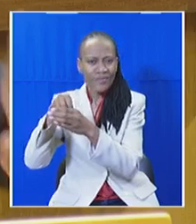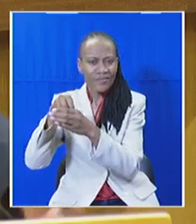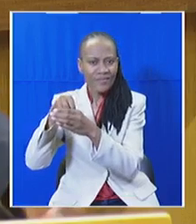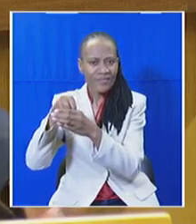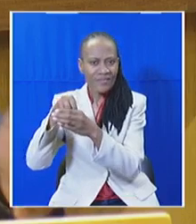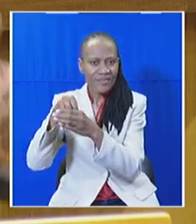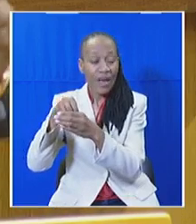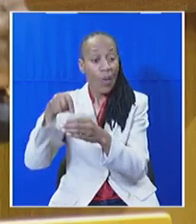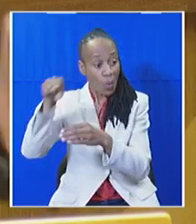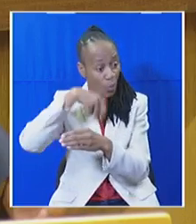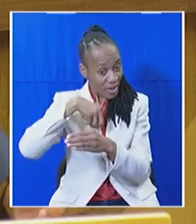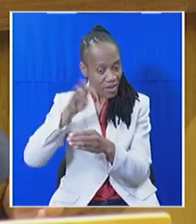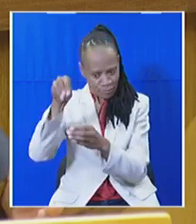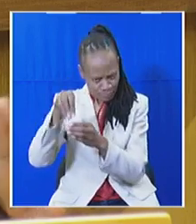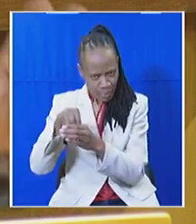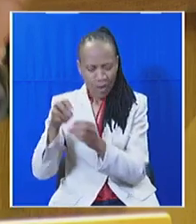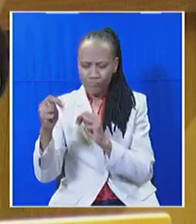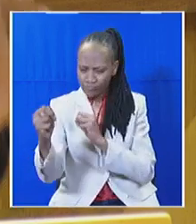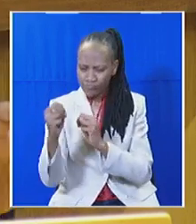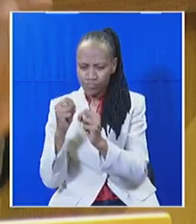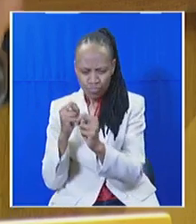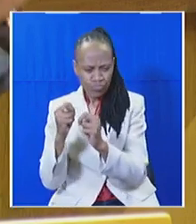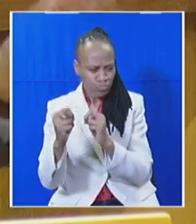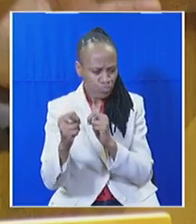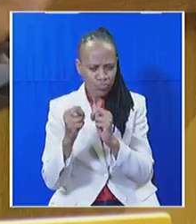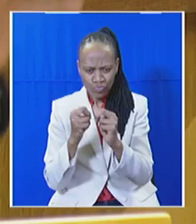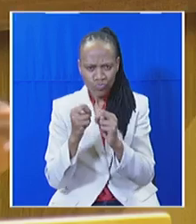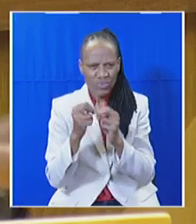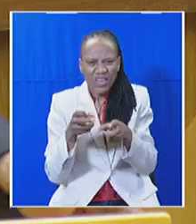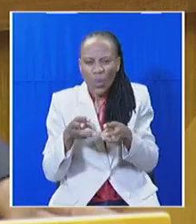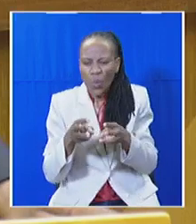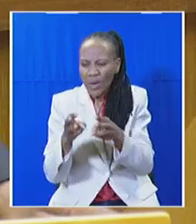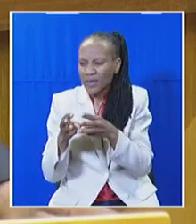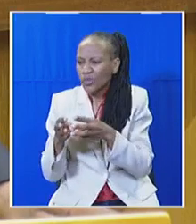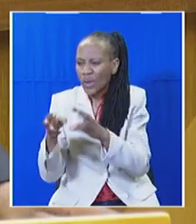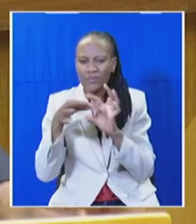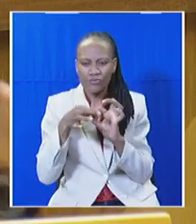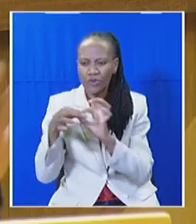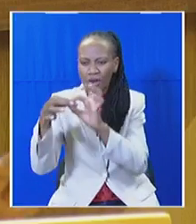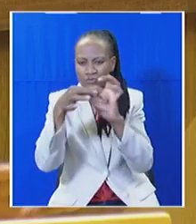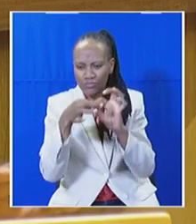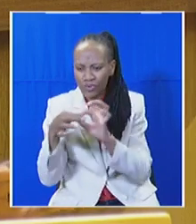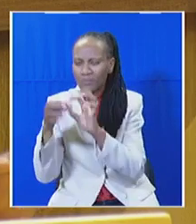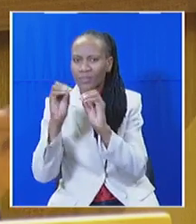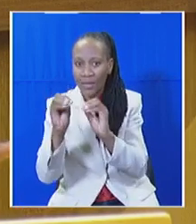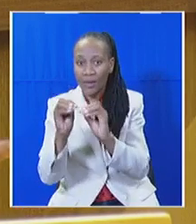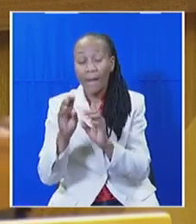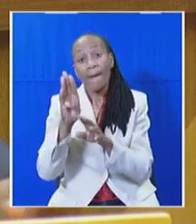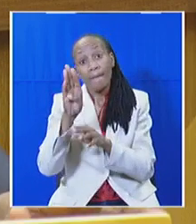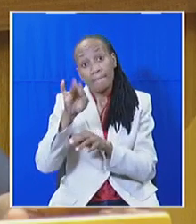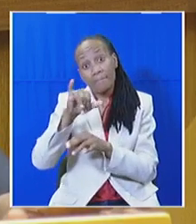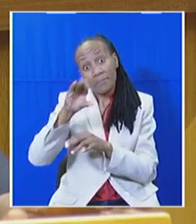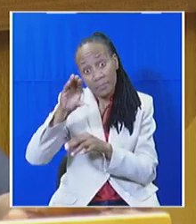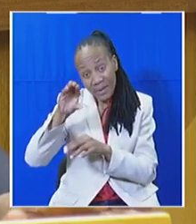of negotiations and interactions in different kind of relationships. In BRICS, the relations